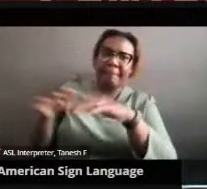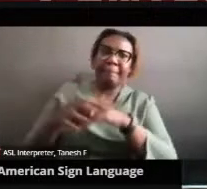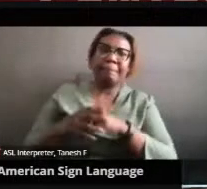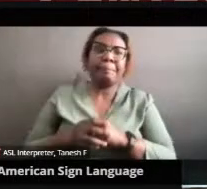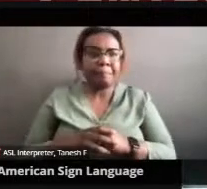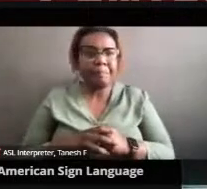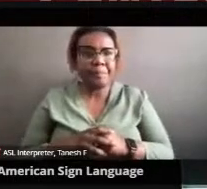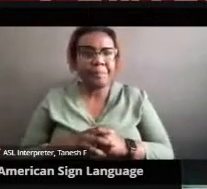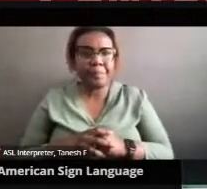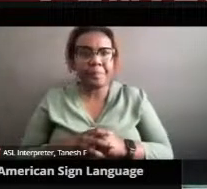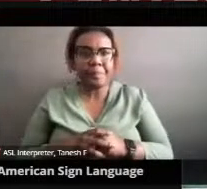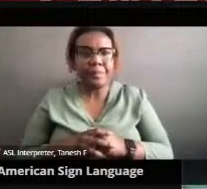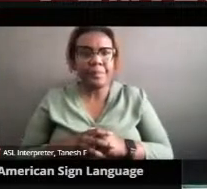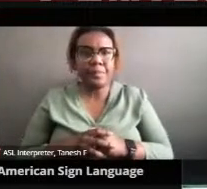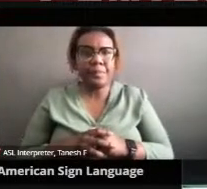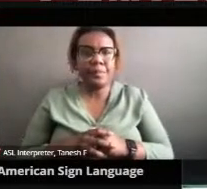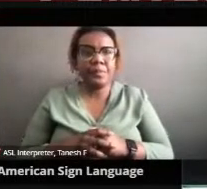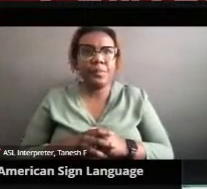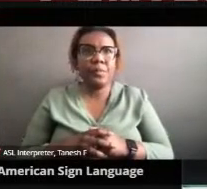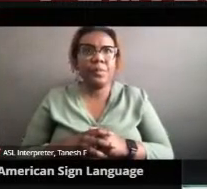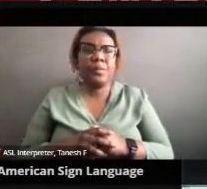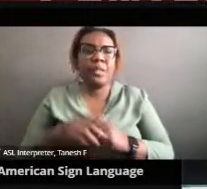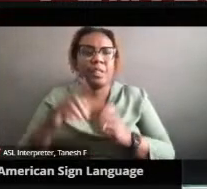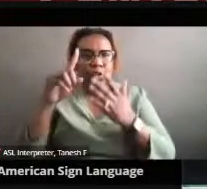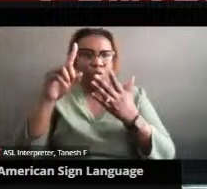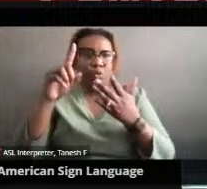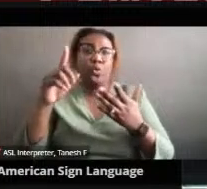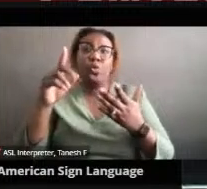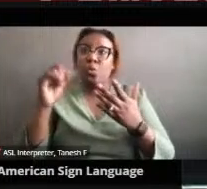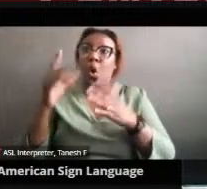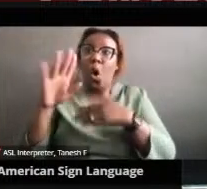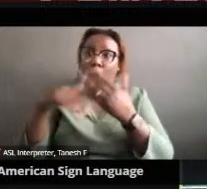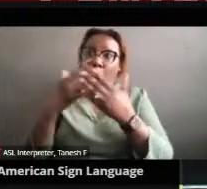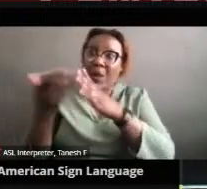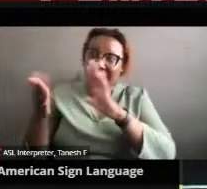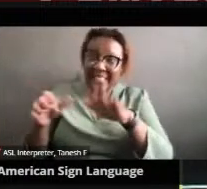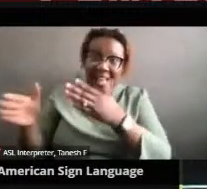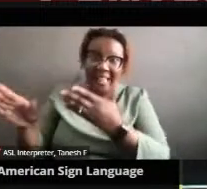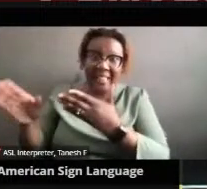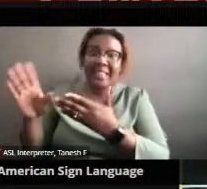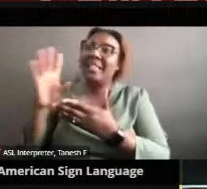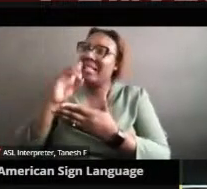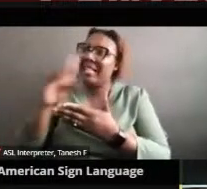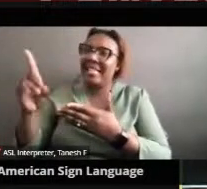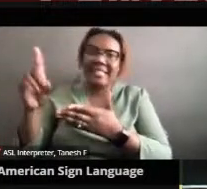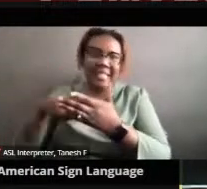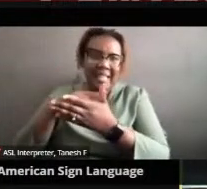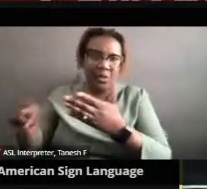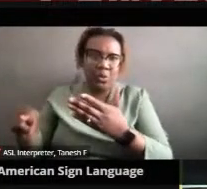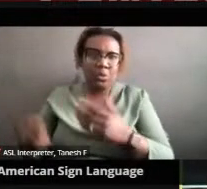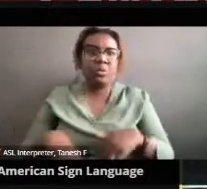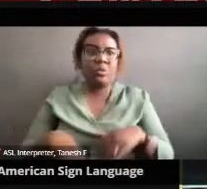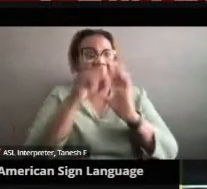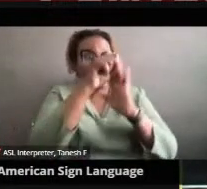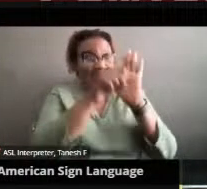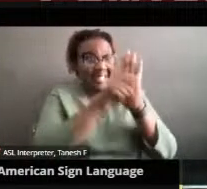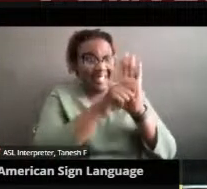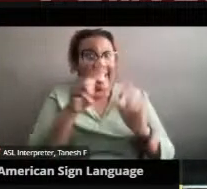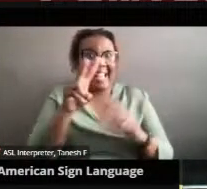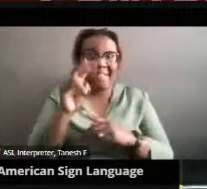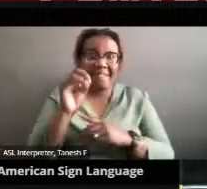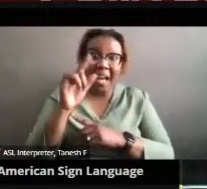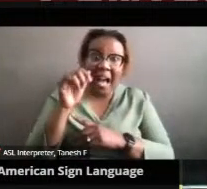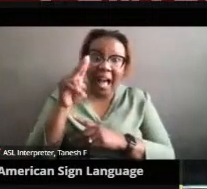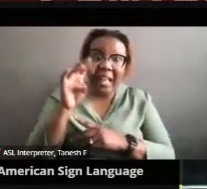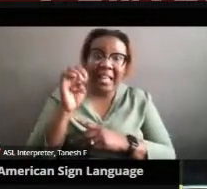people. To cancel all debts. To end state violence, mass incarceration,